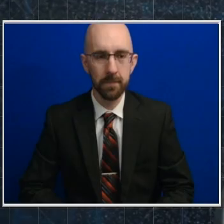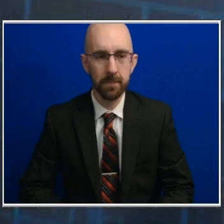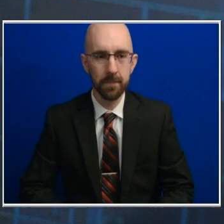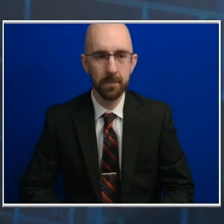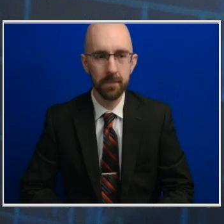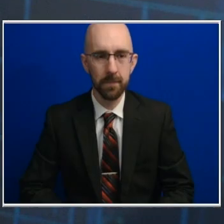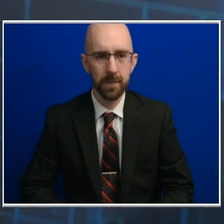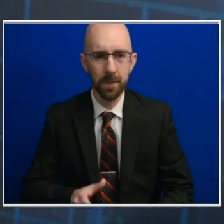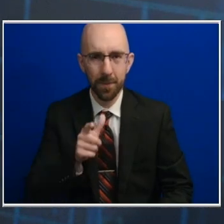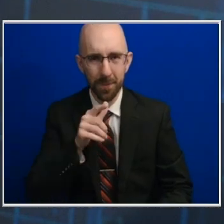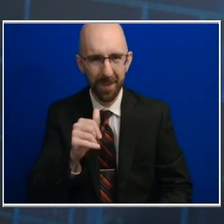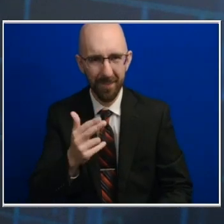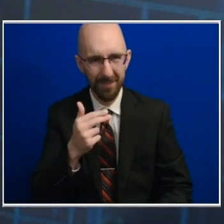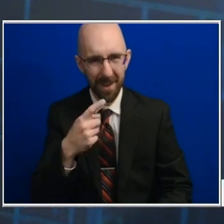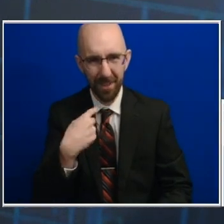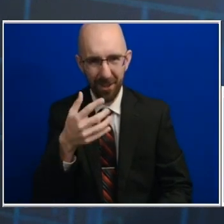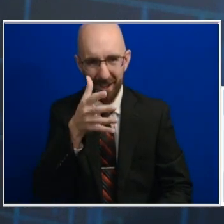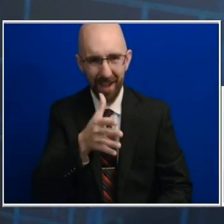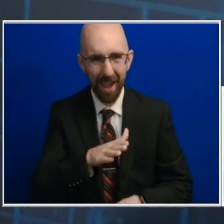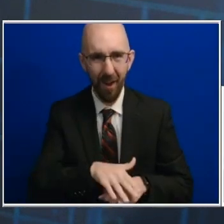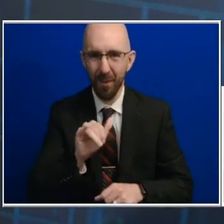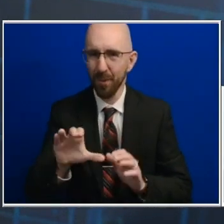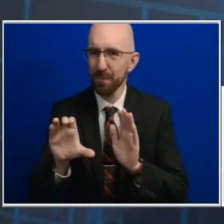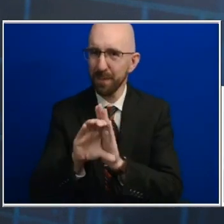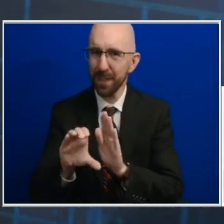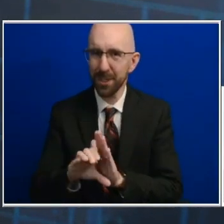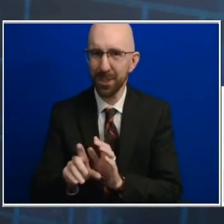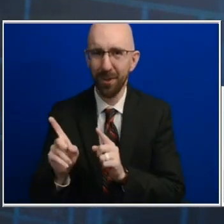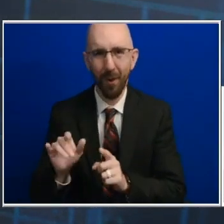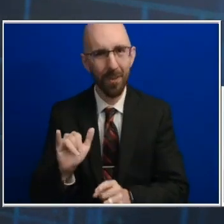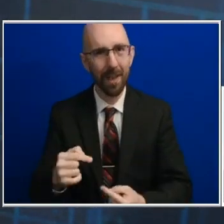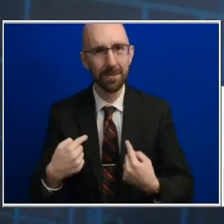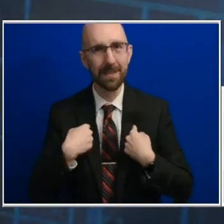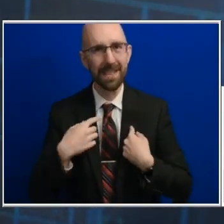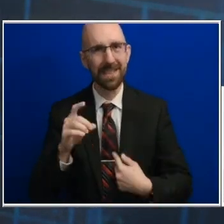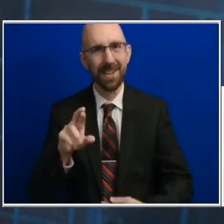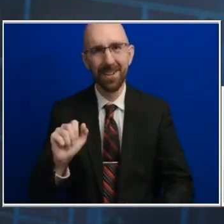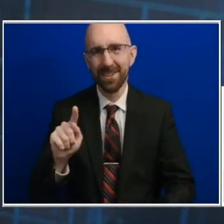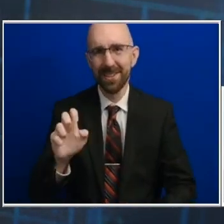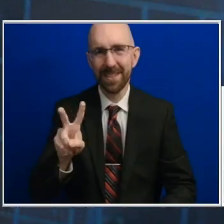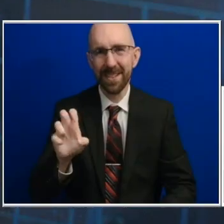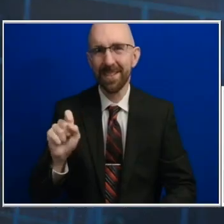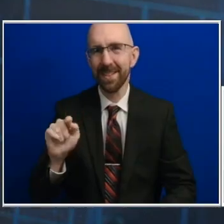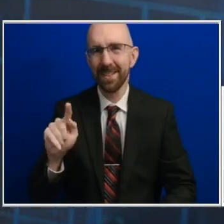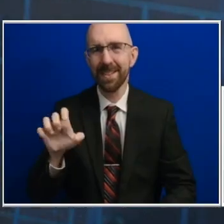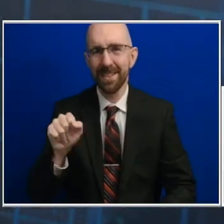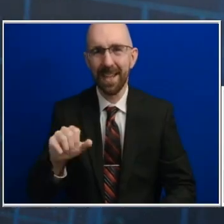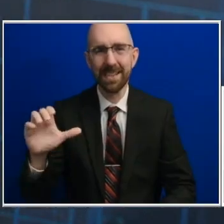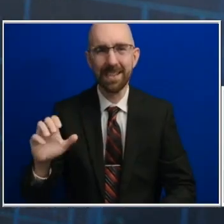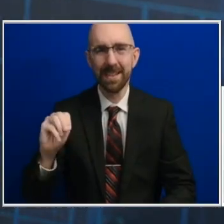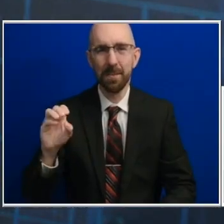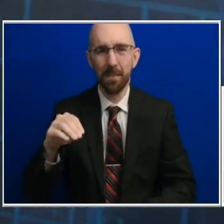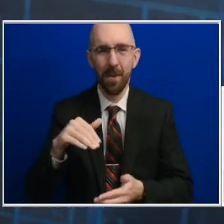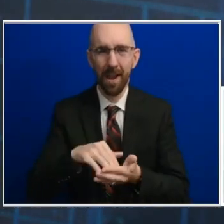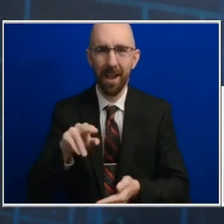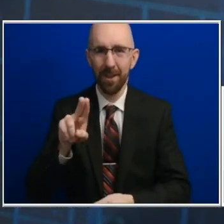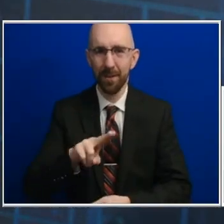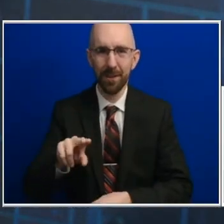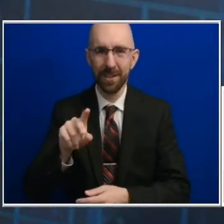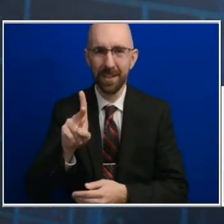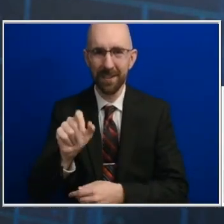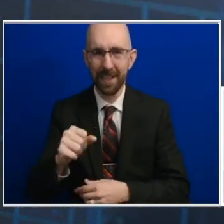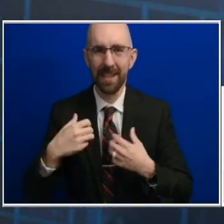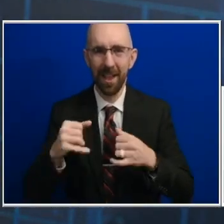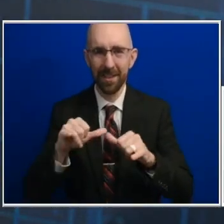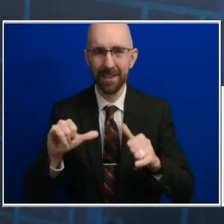is that funny-looking guy on those pictures? Oh, wait a minute, it's me. I'm Dr. Steve Stites, Chief Medical Officer here at the University of Kansas Health System and Executive Vice Chancellor